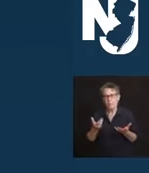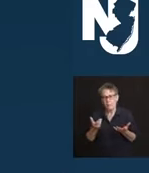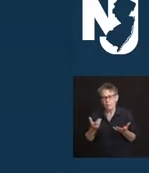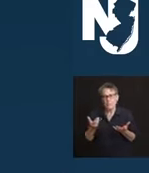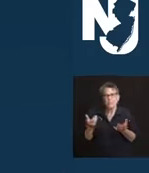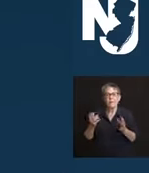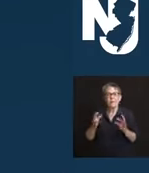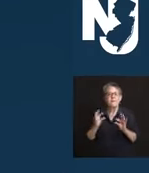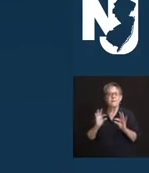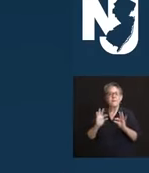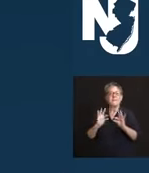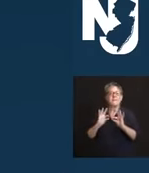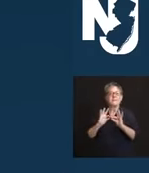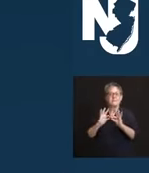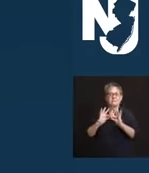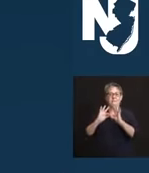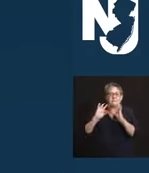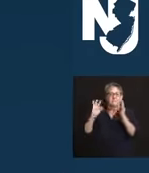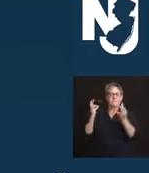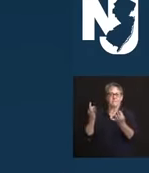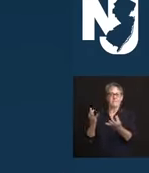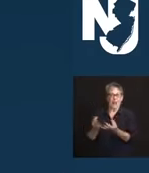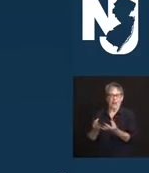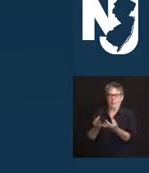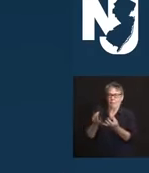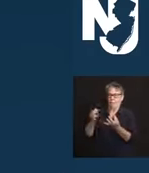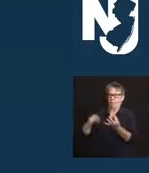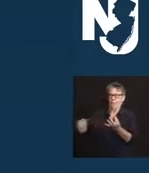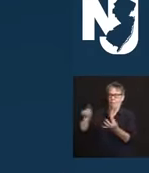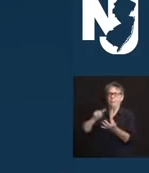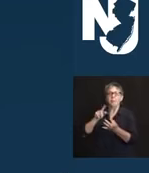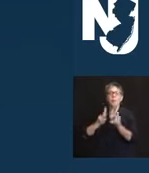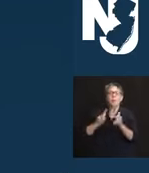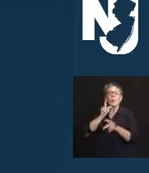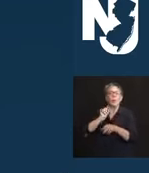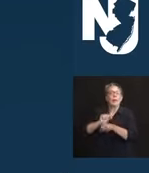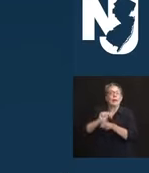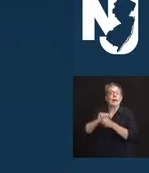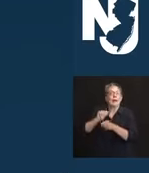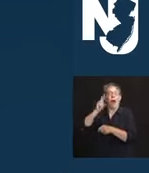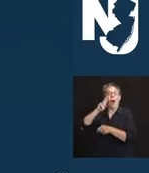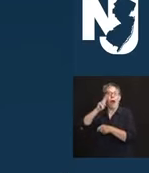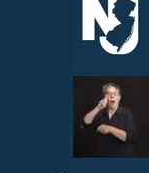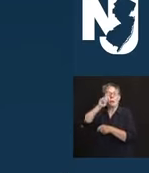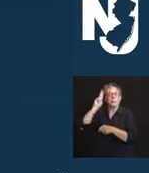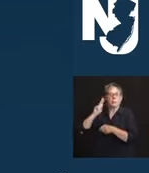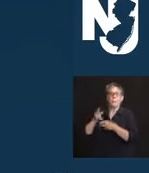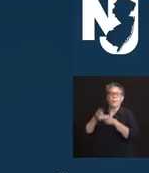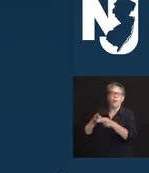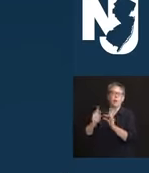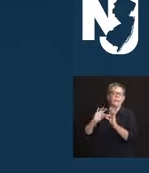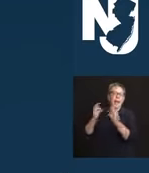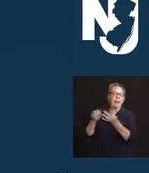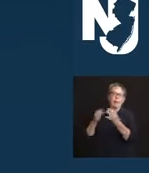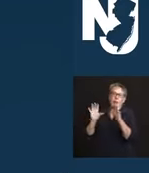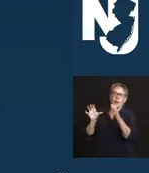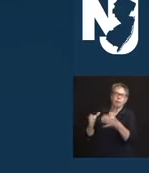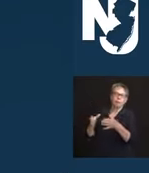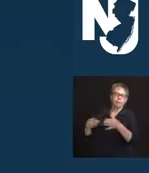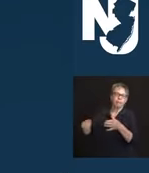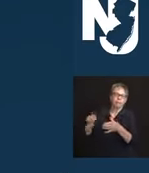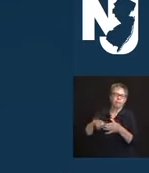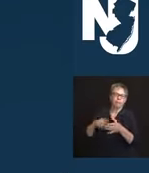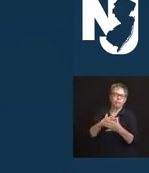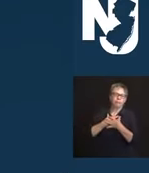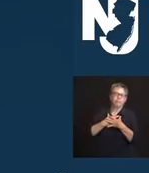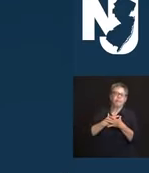and Allied Employees Local 5094. He was just 66 years old. We thank Nagy for